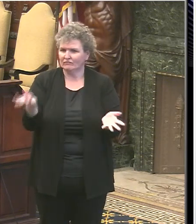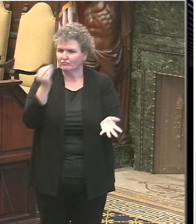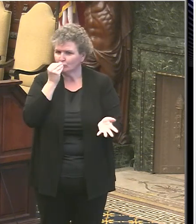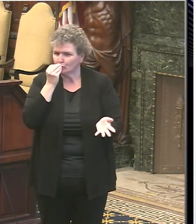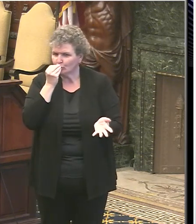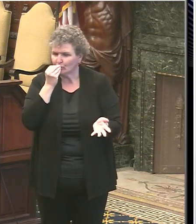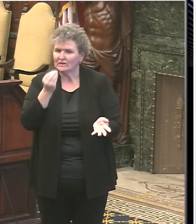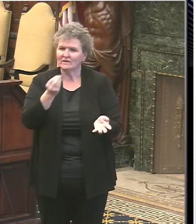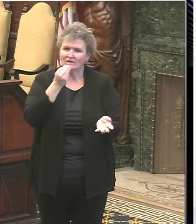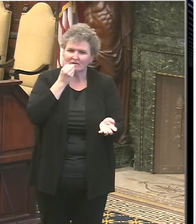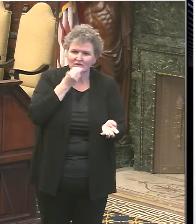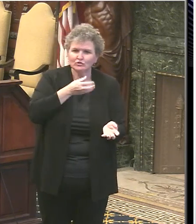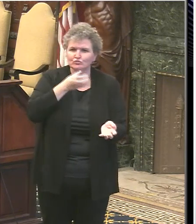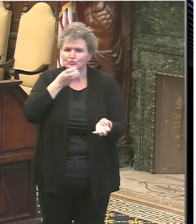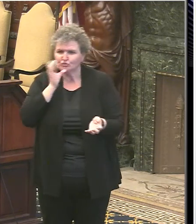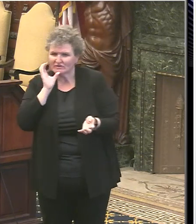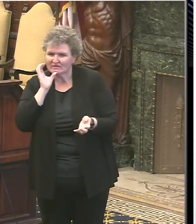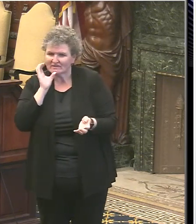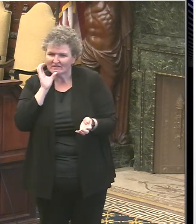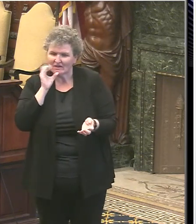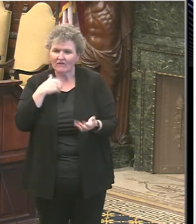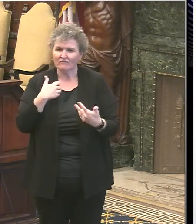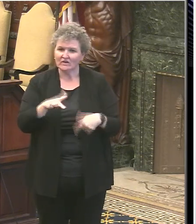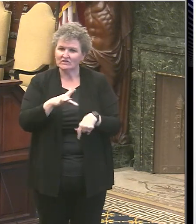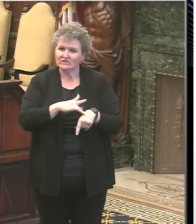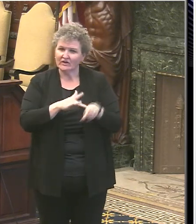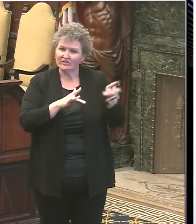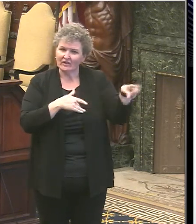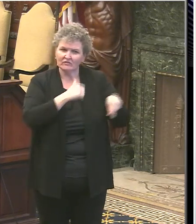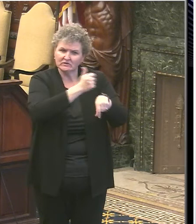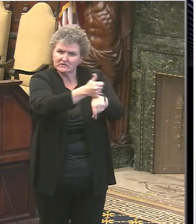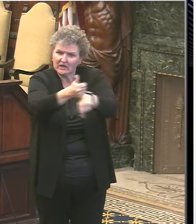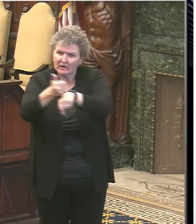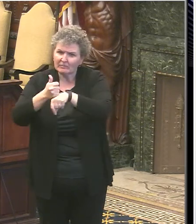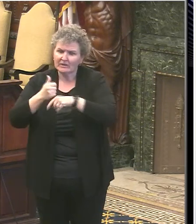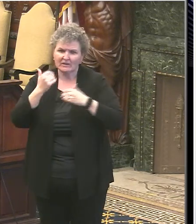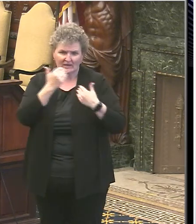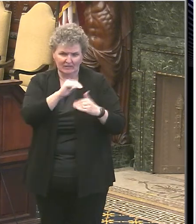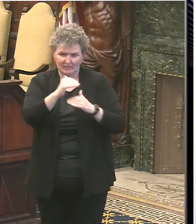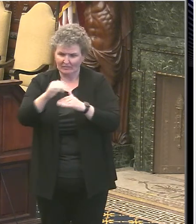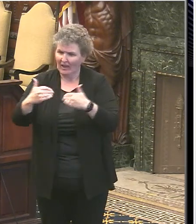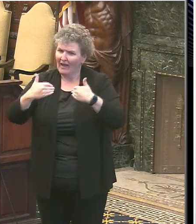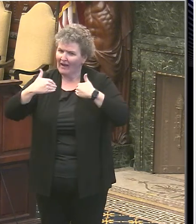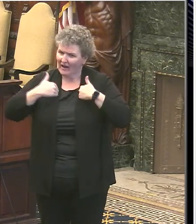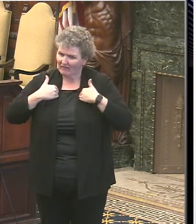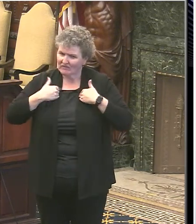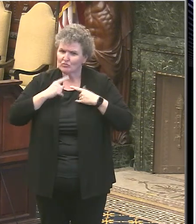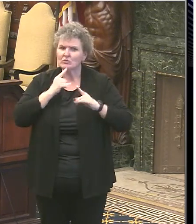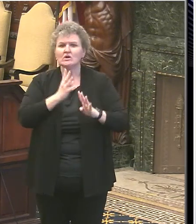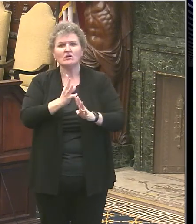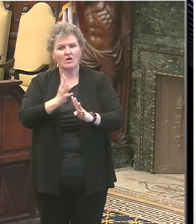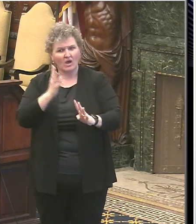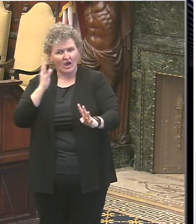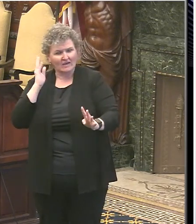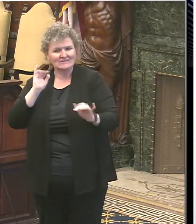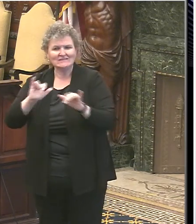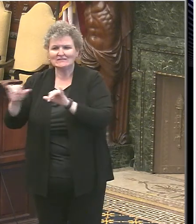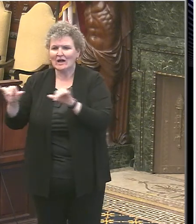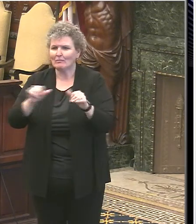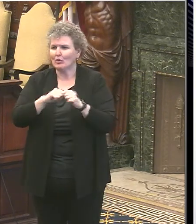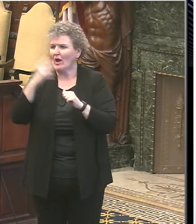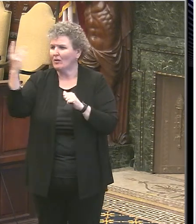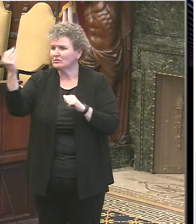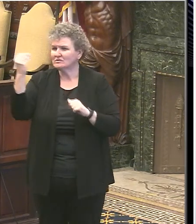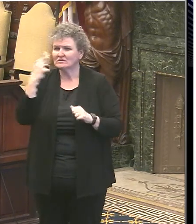We had our inspectors out there yesterday and setting things up, putting limits on that. So it's along the lines of outdoor dining. Now, as far as